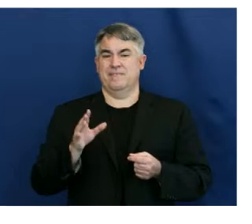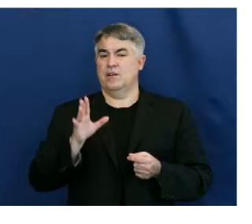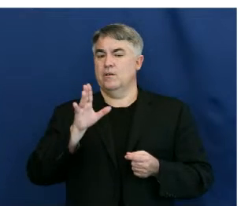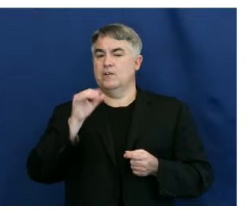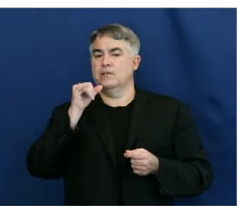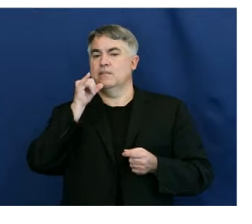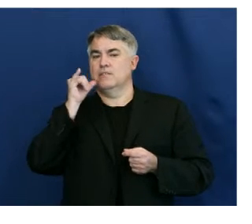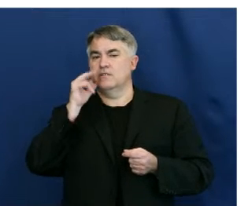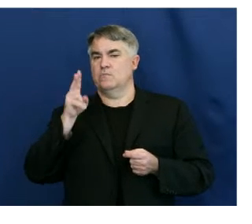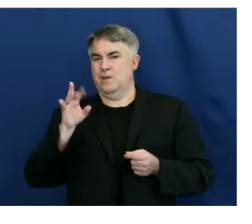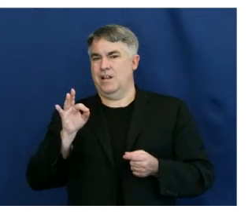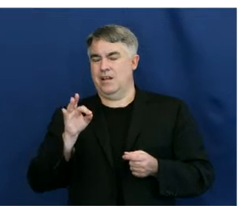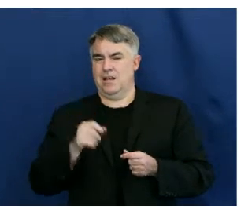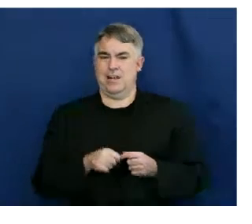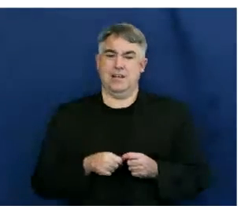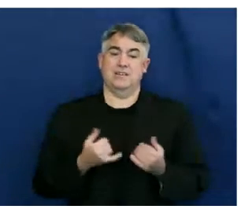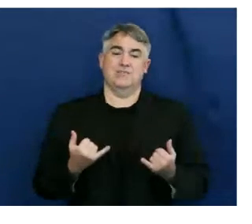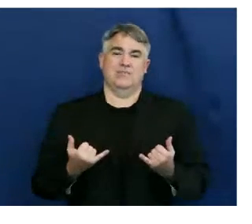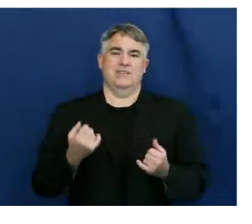from COVID-19.